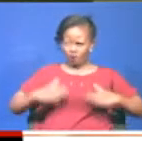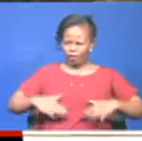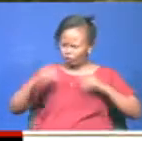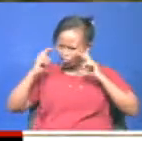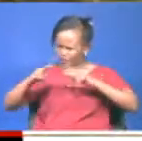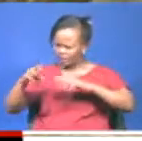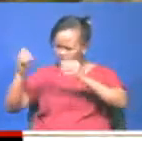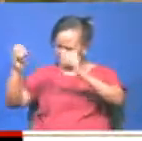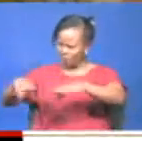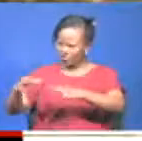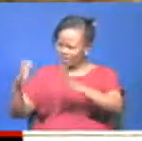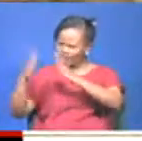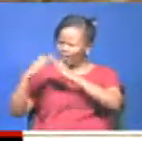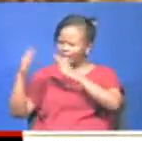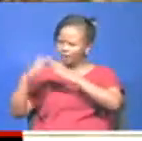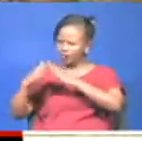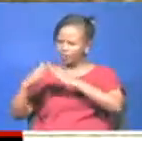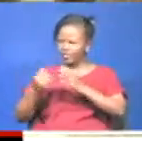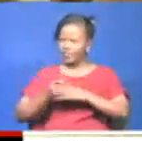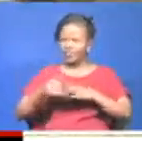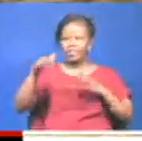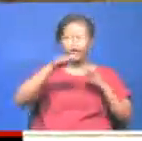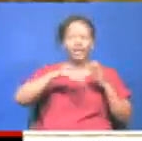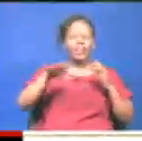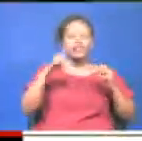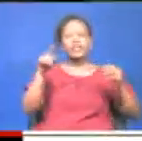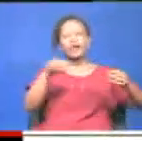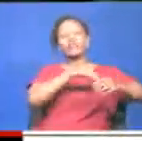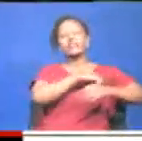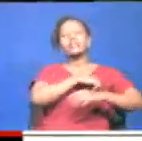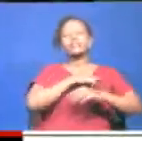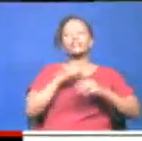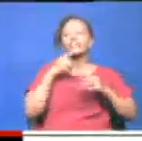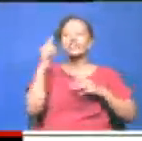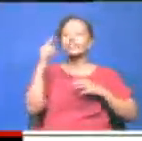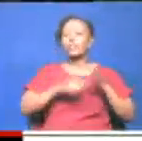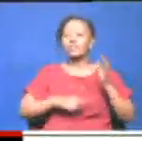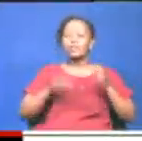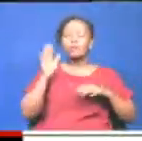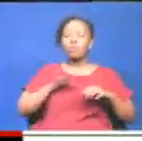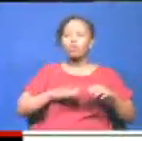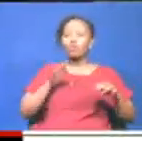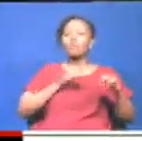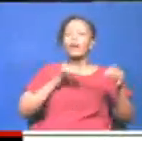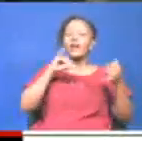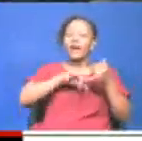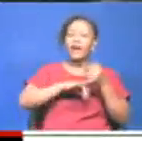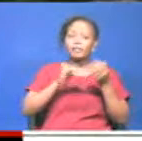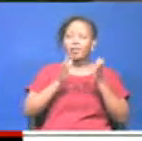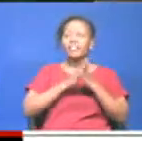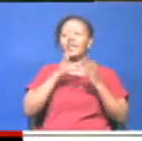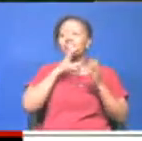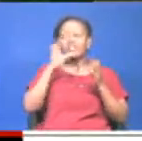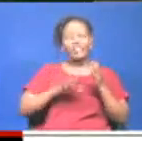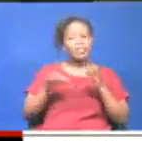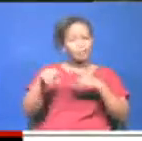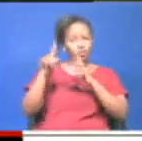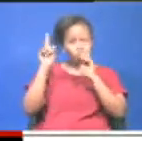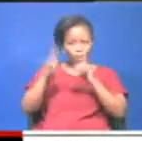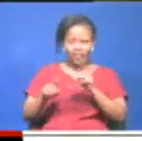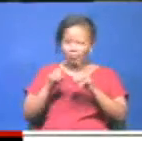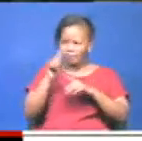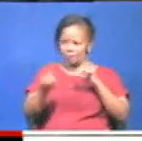constituency. According to Area Assistant Chief Wilfes Pali, the woman's husband and son are persons of interest in the incident, which